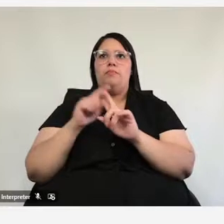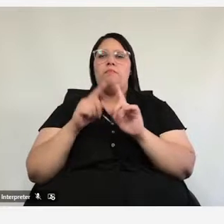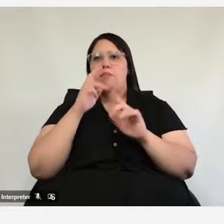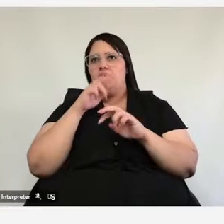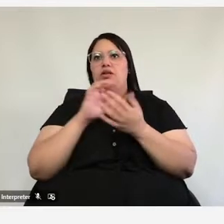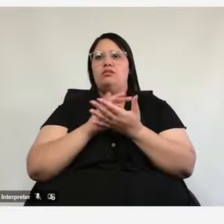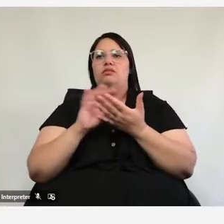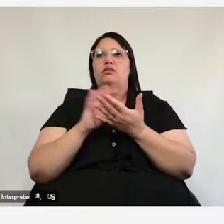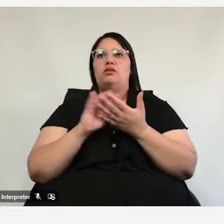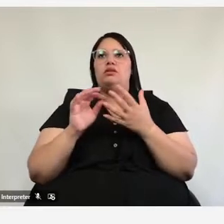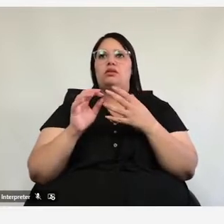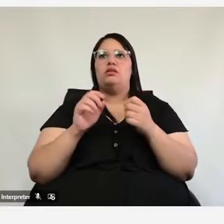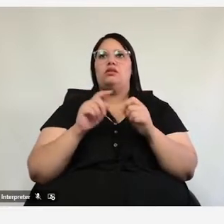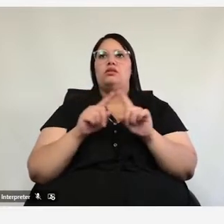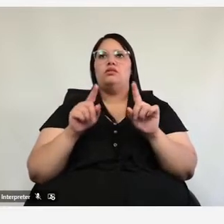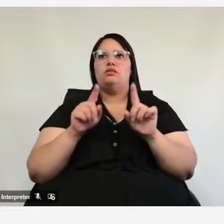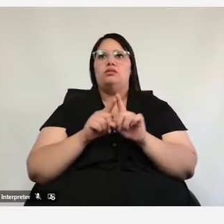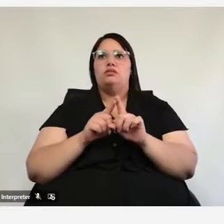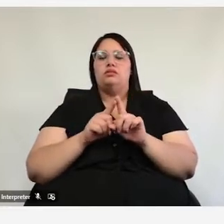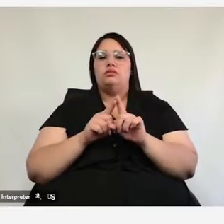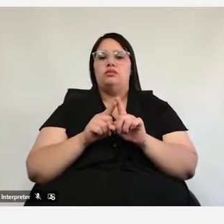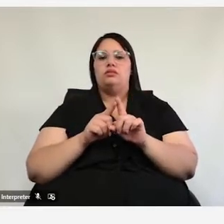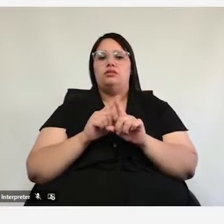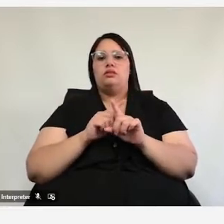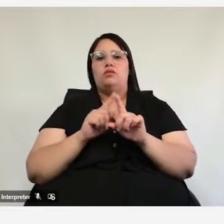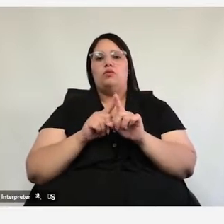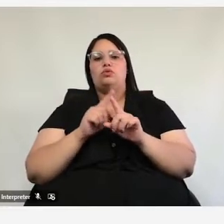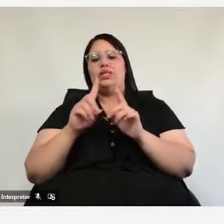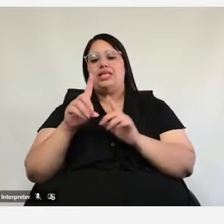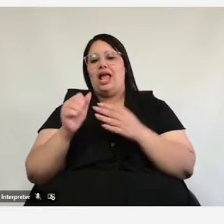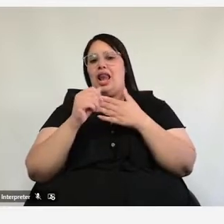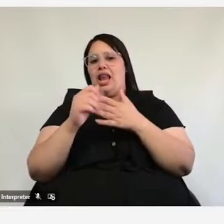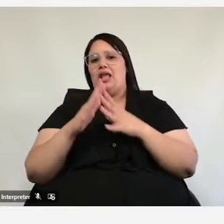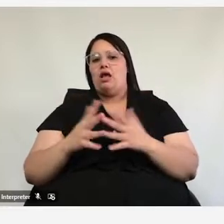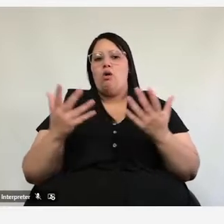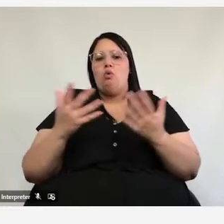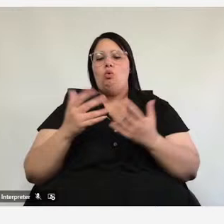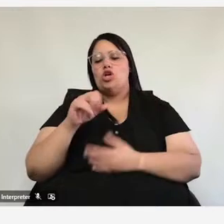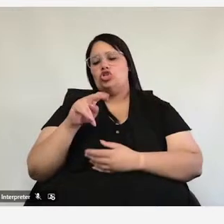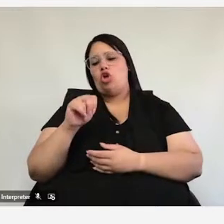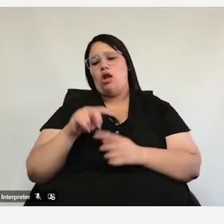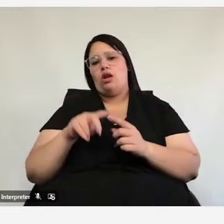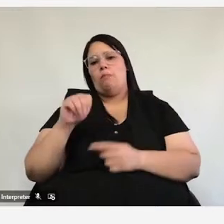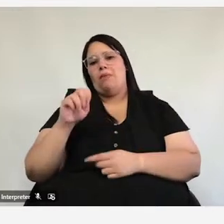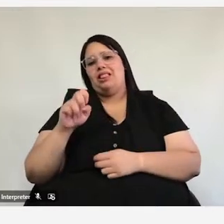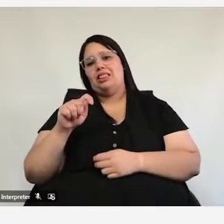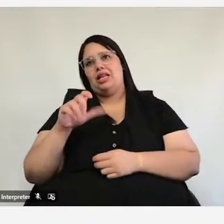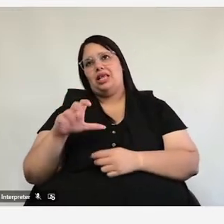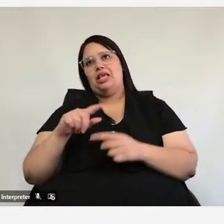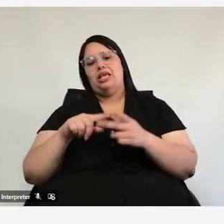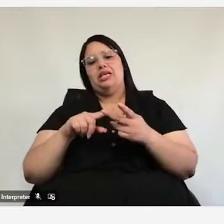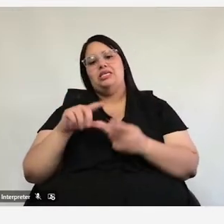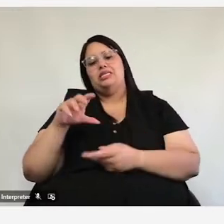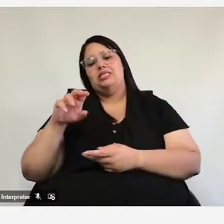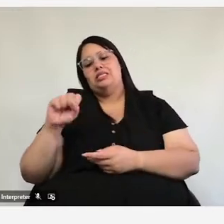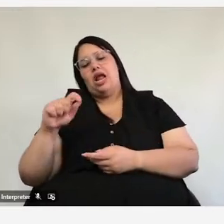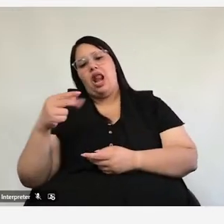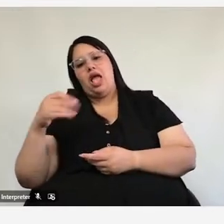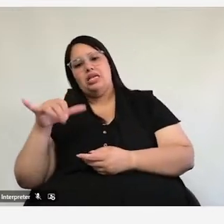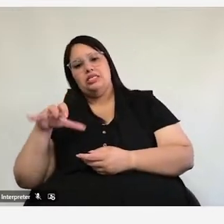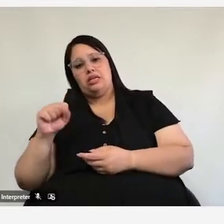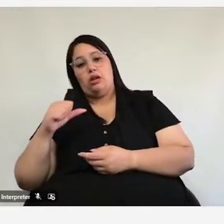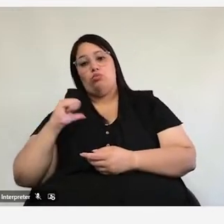a voice from this house, let alone the leader of DA in John Matrick Stenhuisen. The municipality